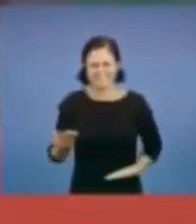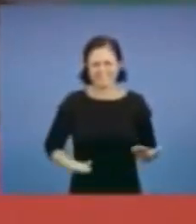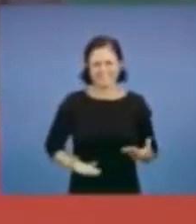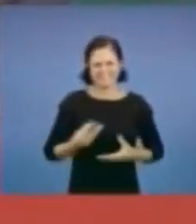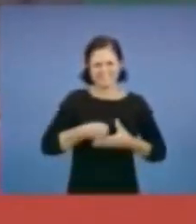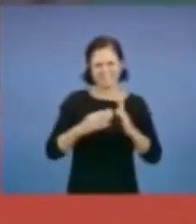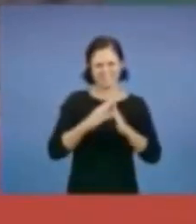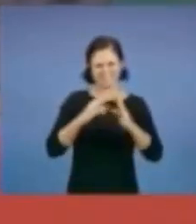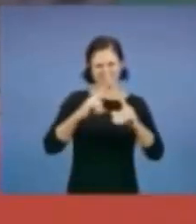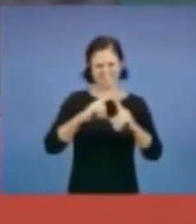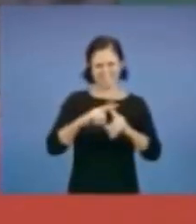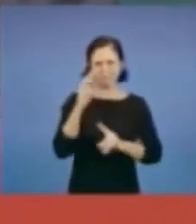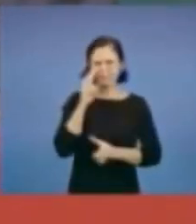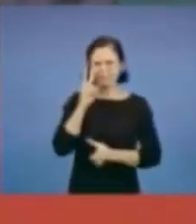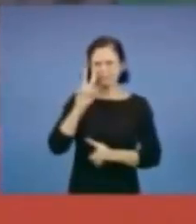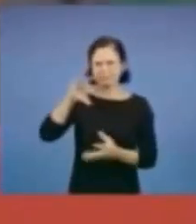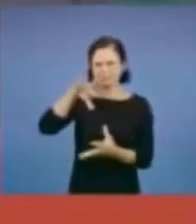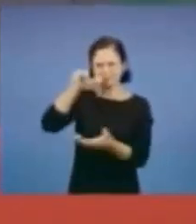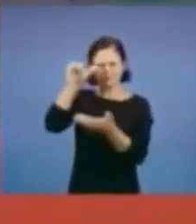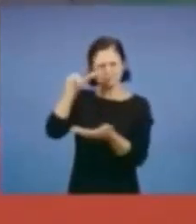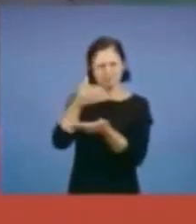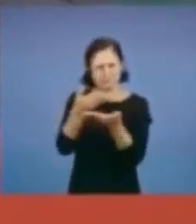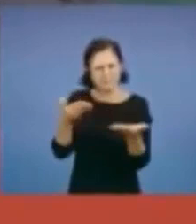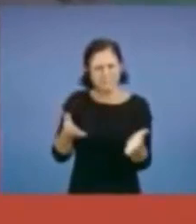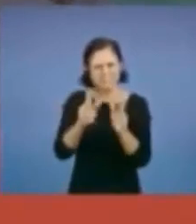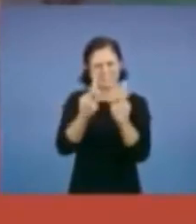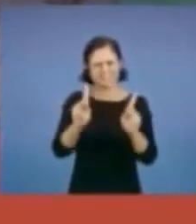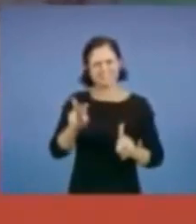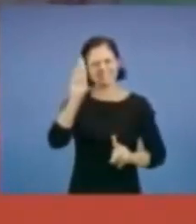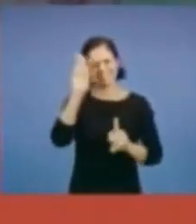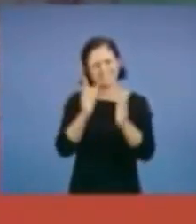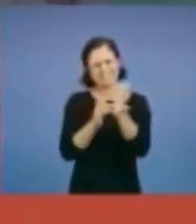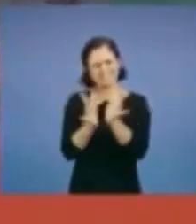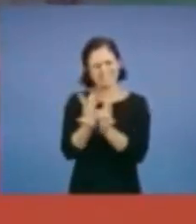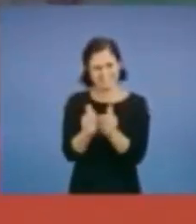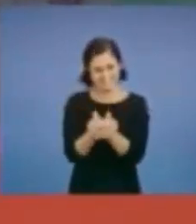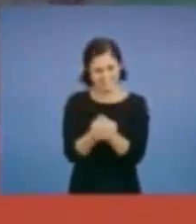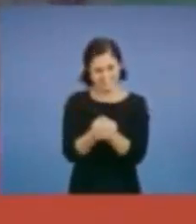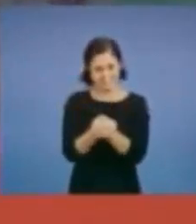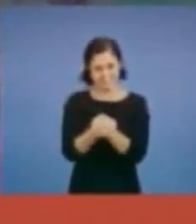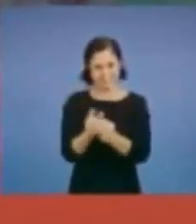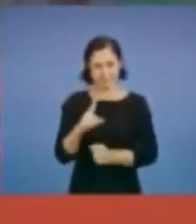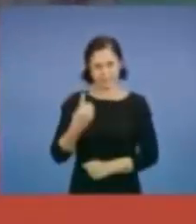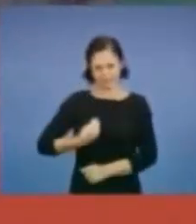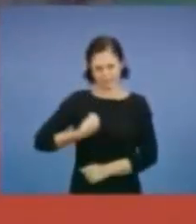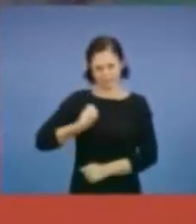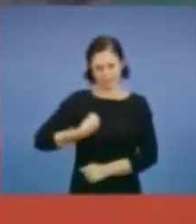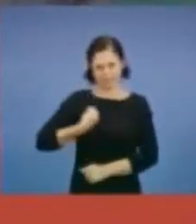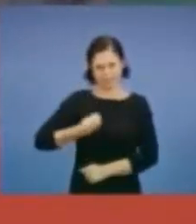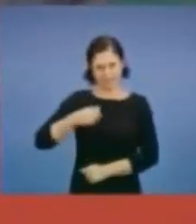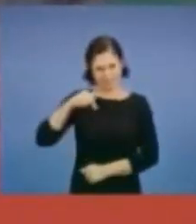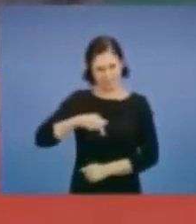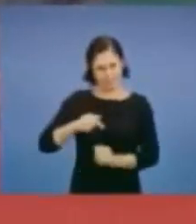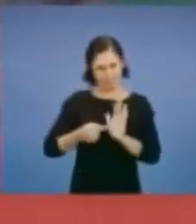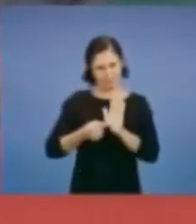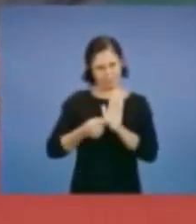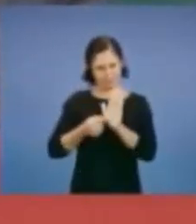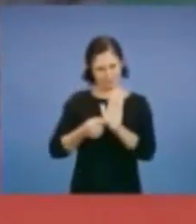Agreed, the brothers that are here, church receiving this transmission with the peace of the Lord Jesus. My brother, we are